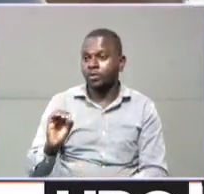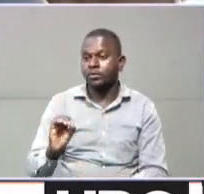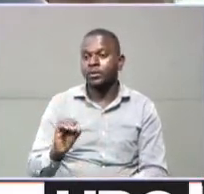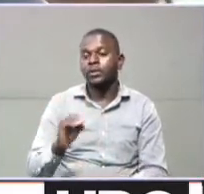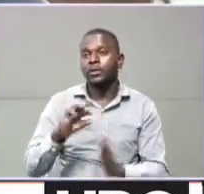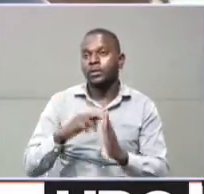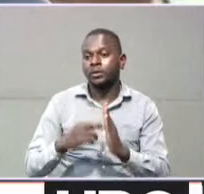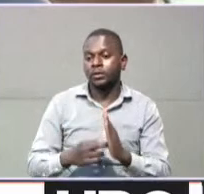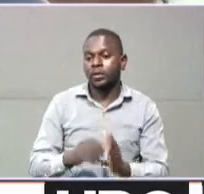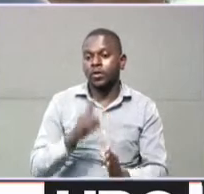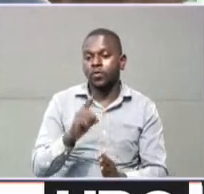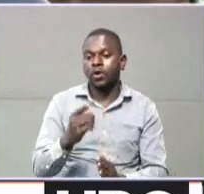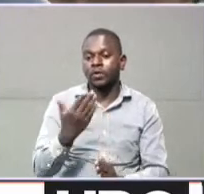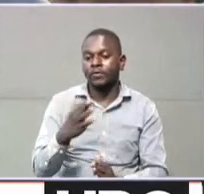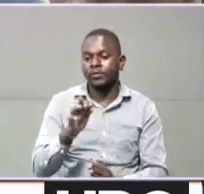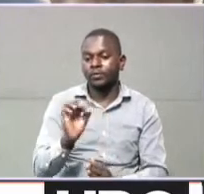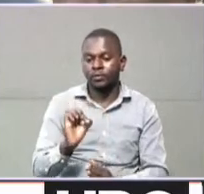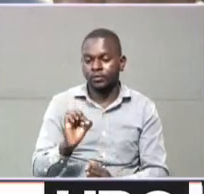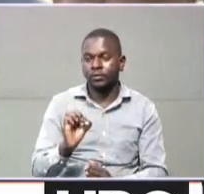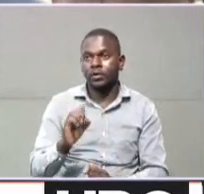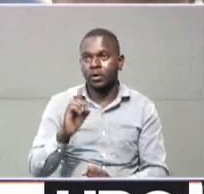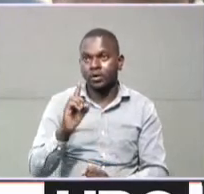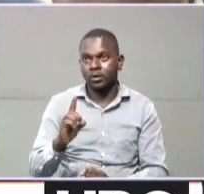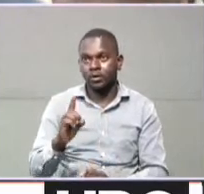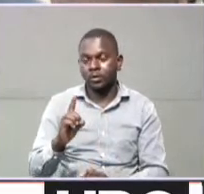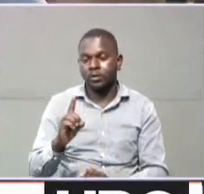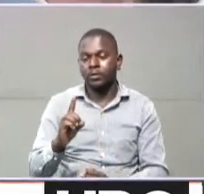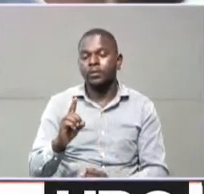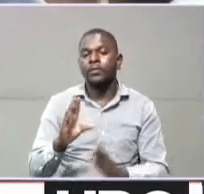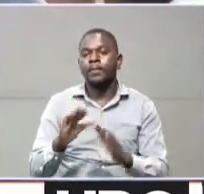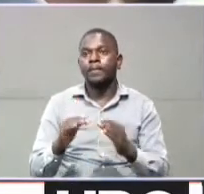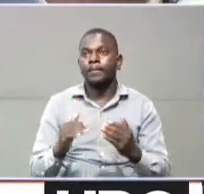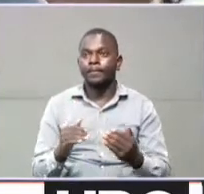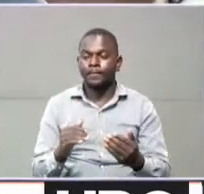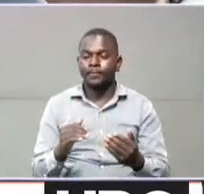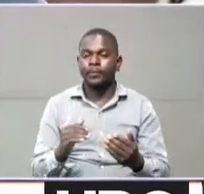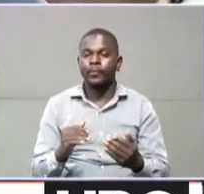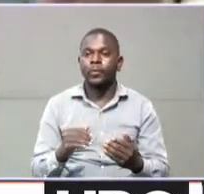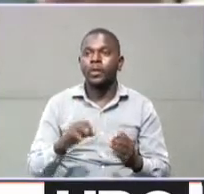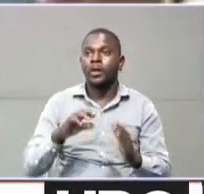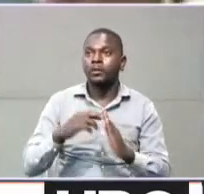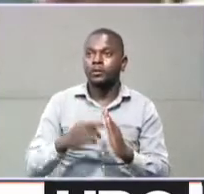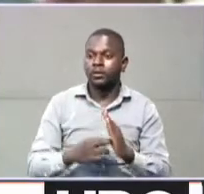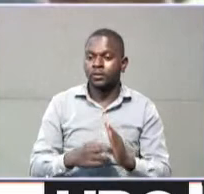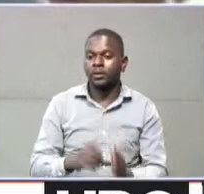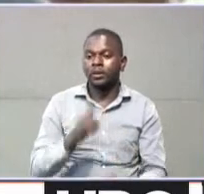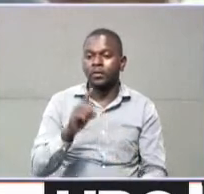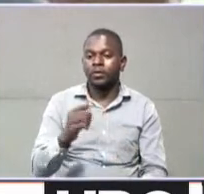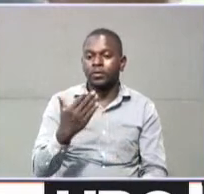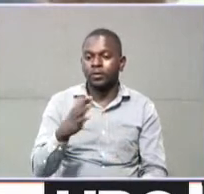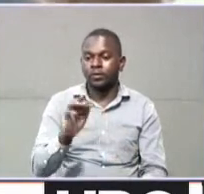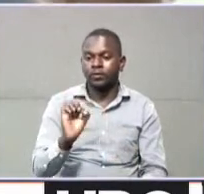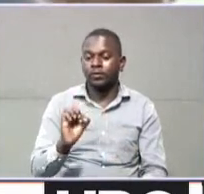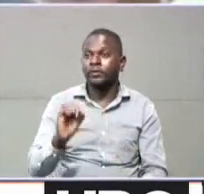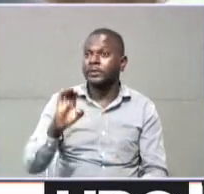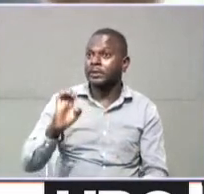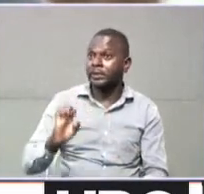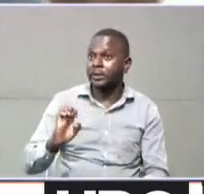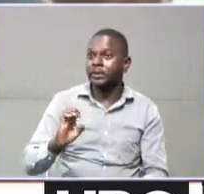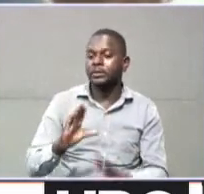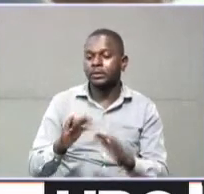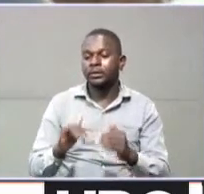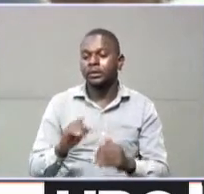rule 158 1 roman number 1 rule 158 1e